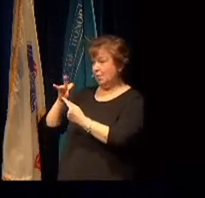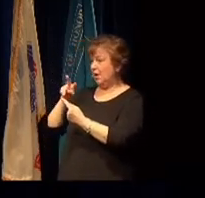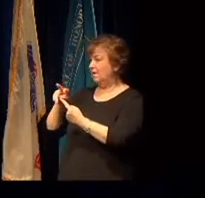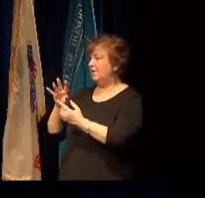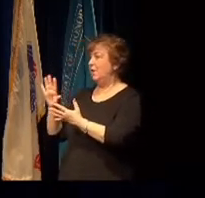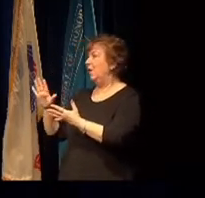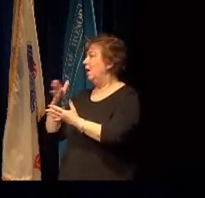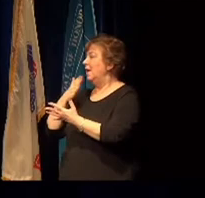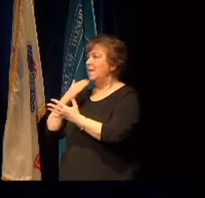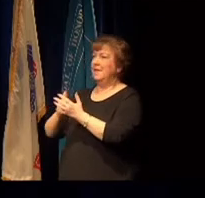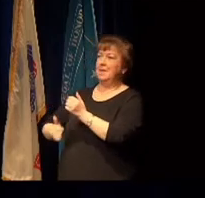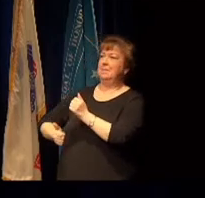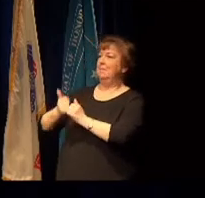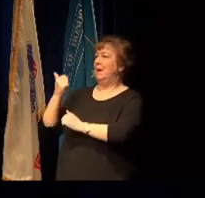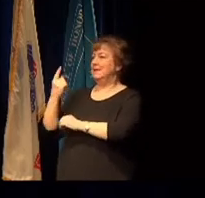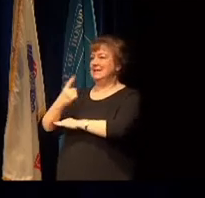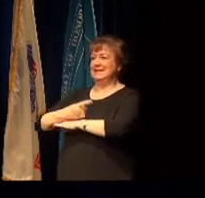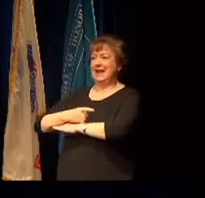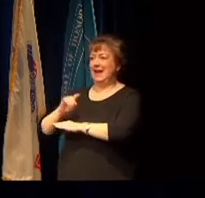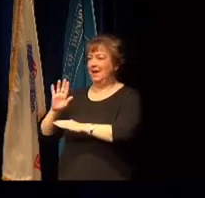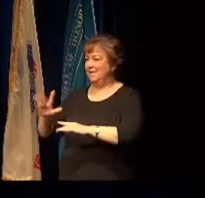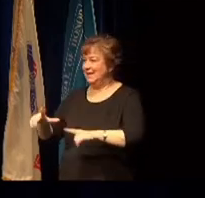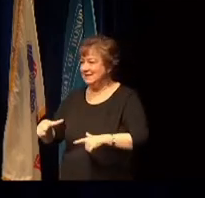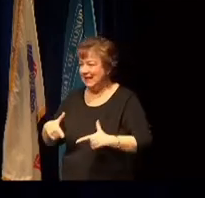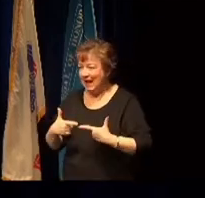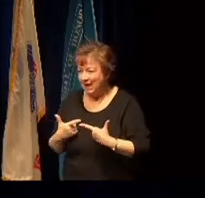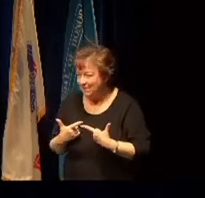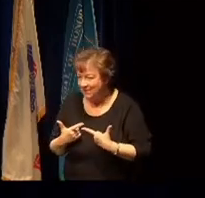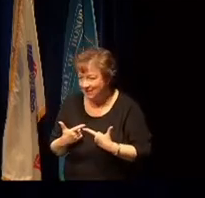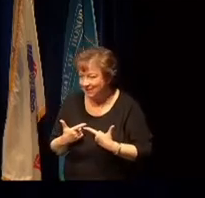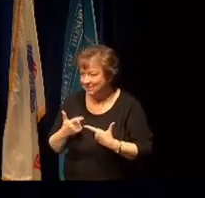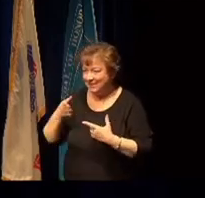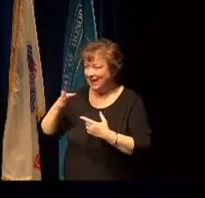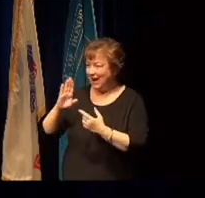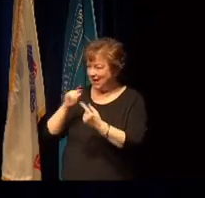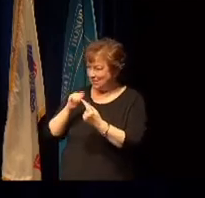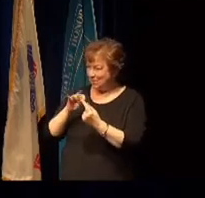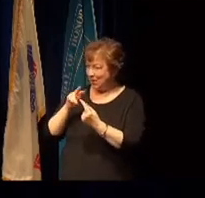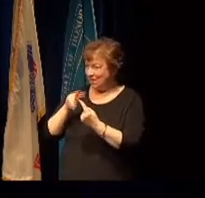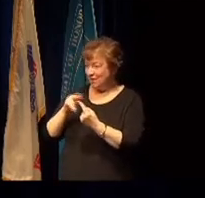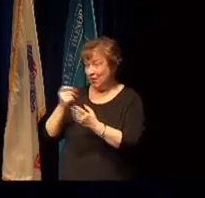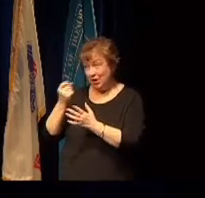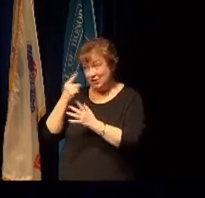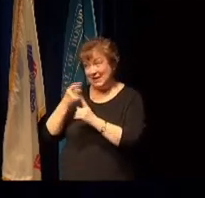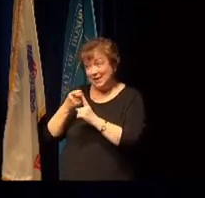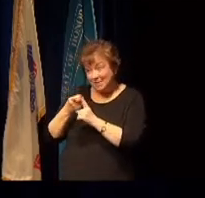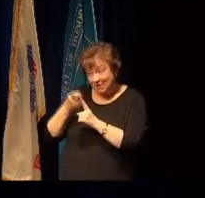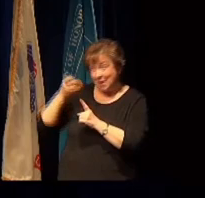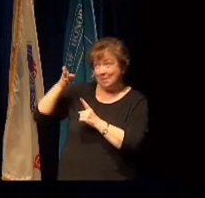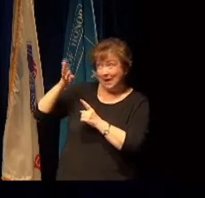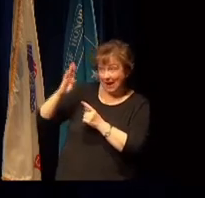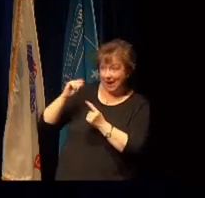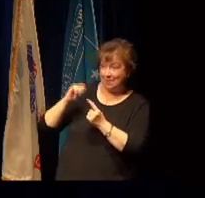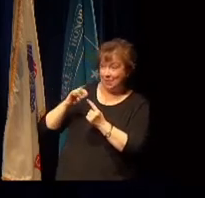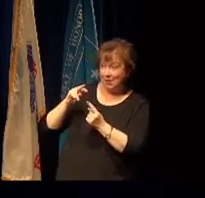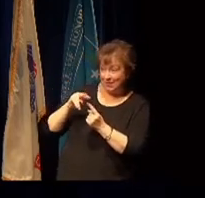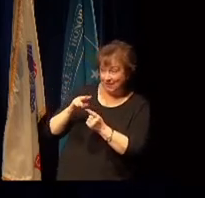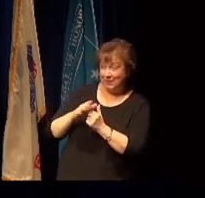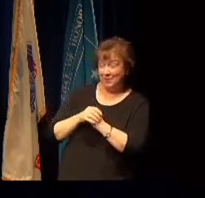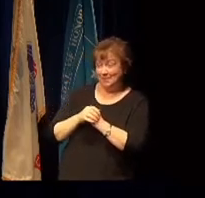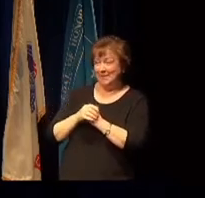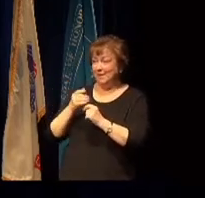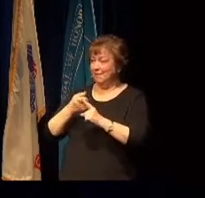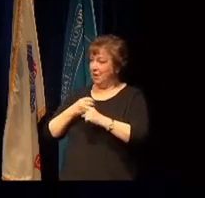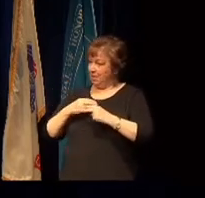best day of his life. You can only understand that from God's perspective. From the human